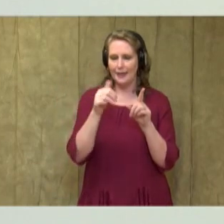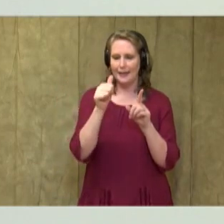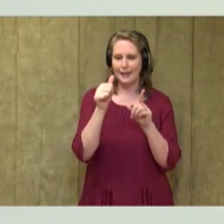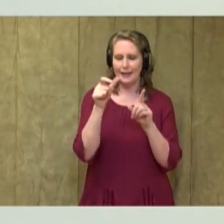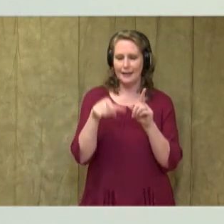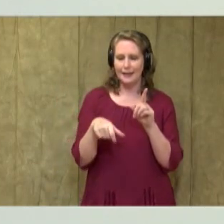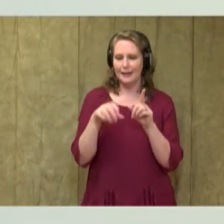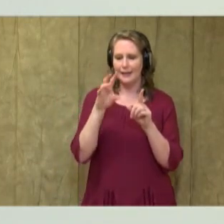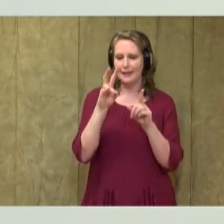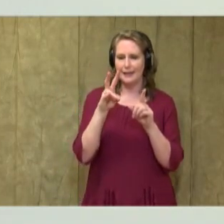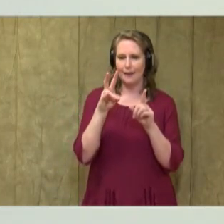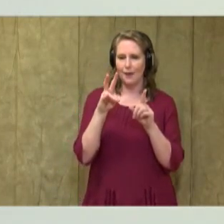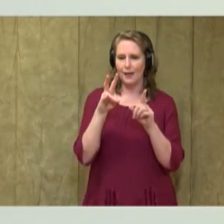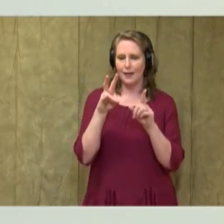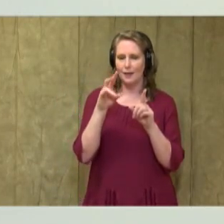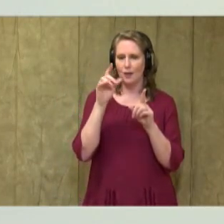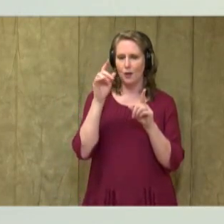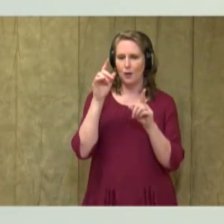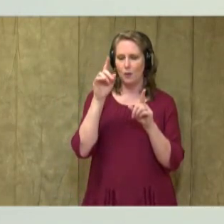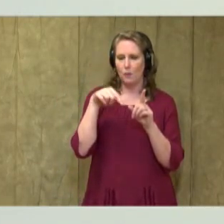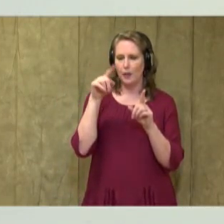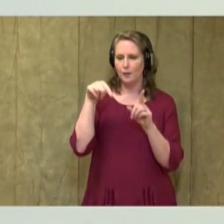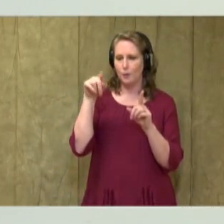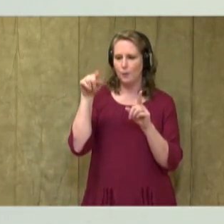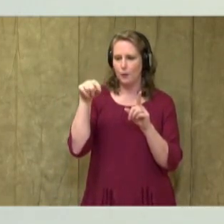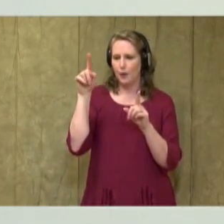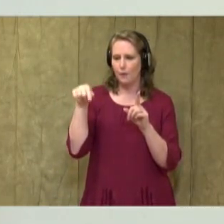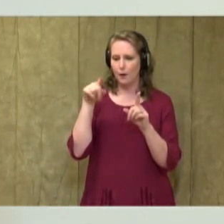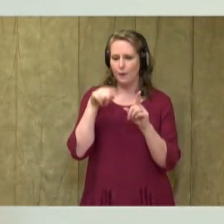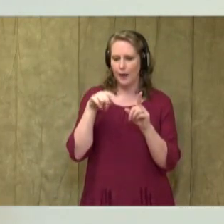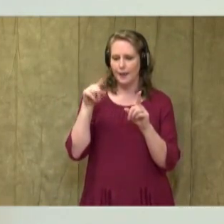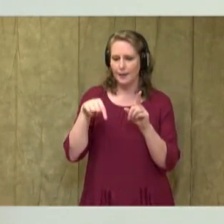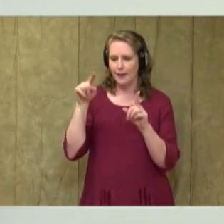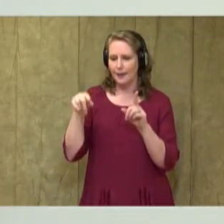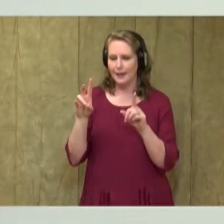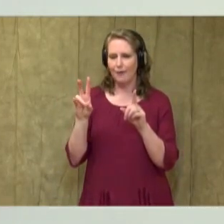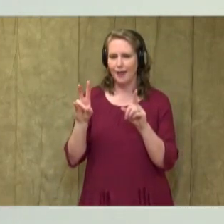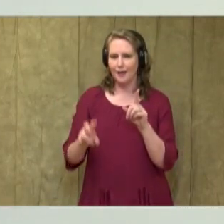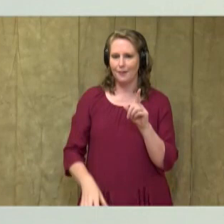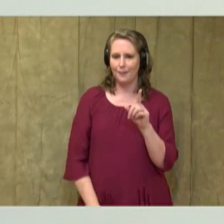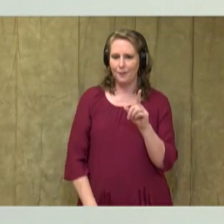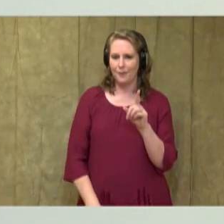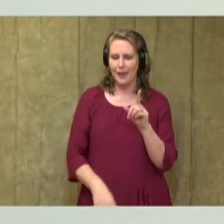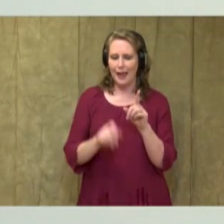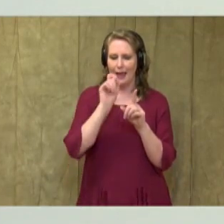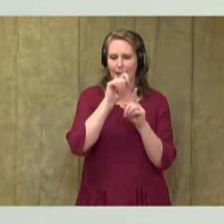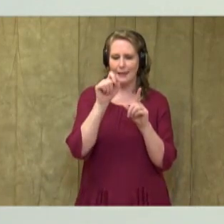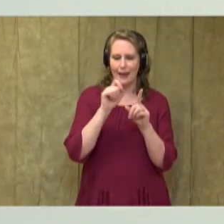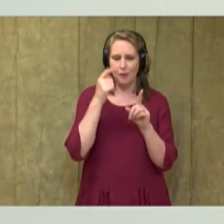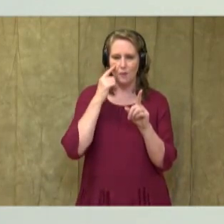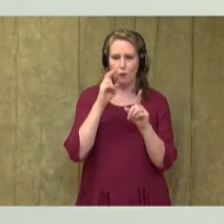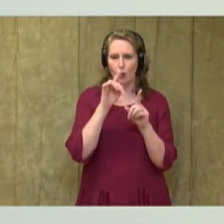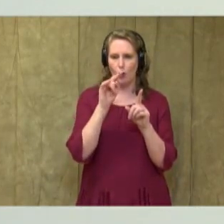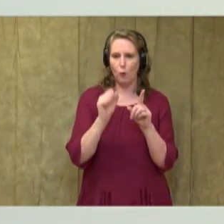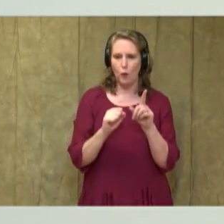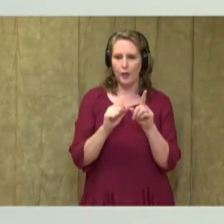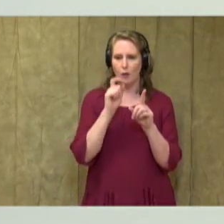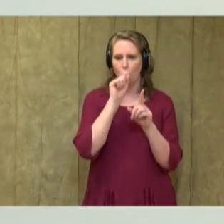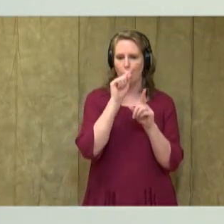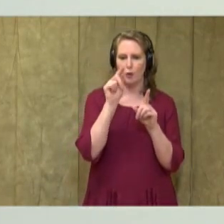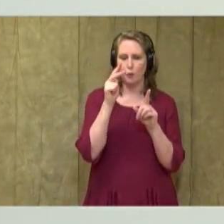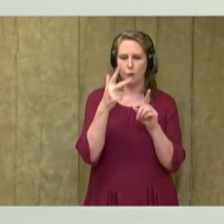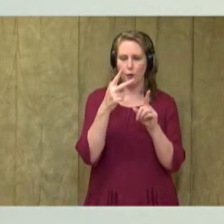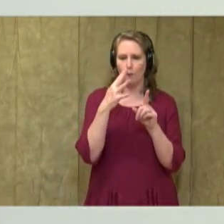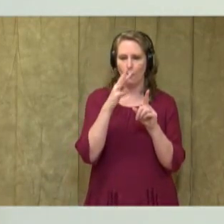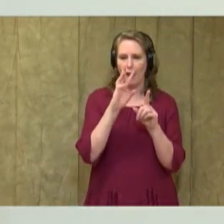sticks. 1, 2, 3, 4, 5, 6, 7. See how quick that is to draw those sticks? And then dots for the ones. 1, 2, 3,